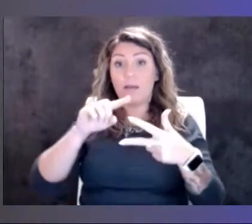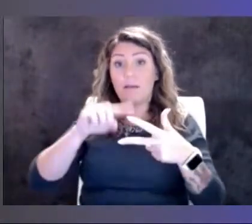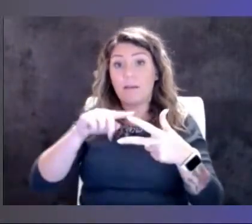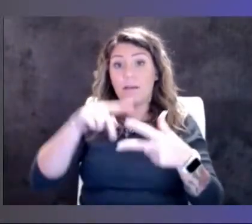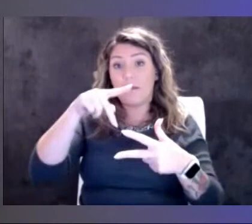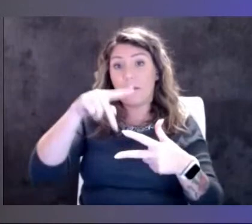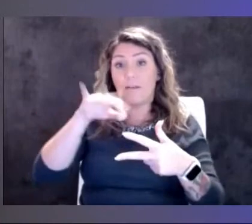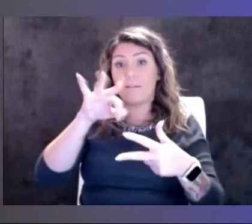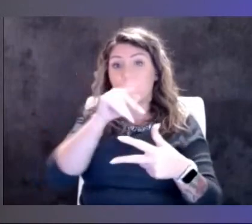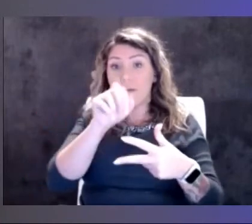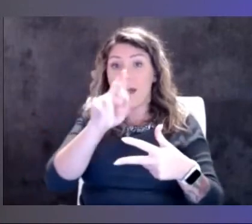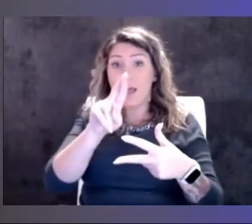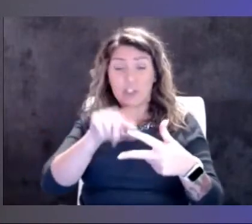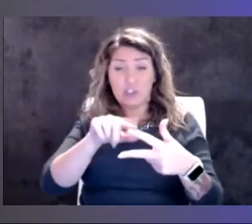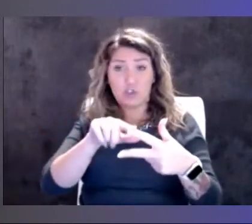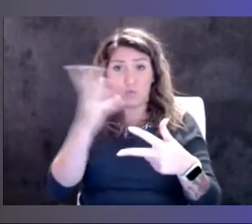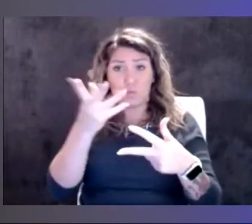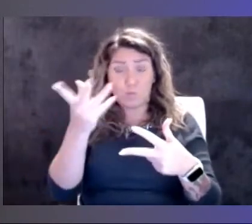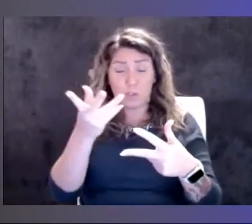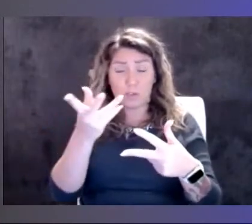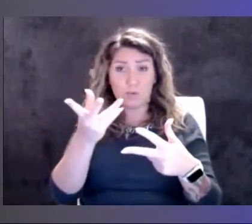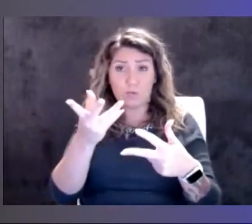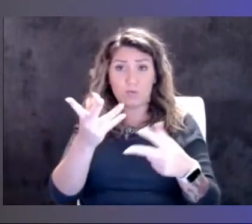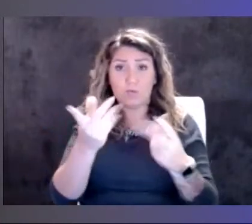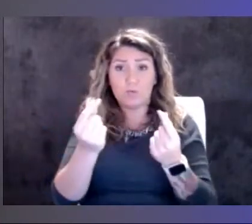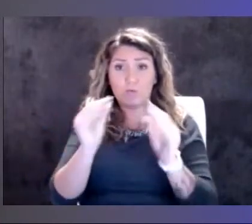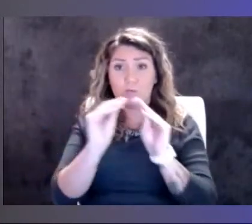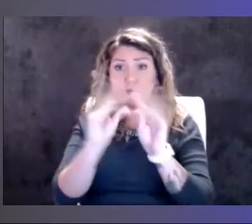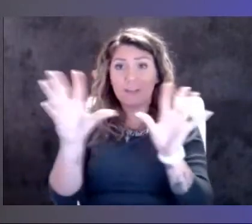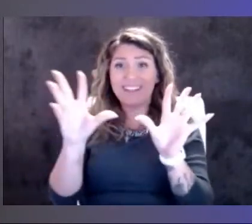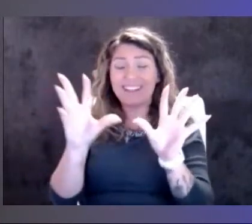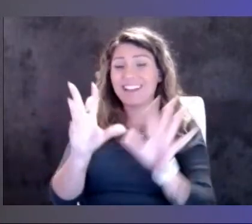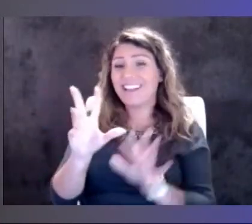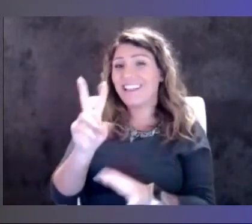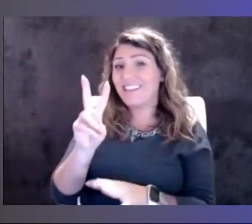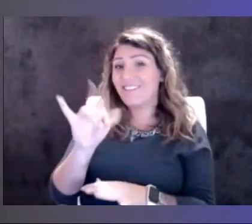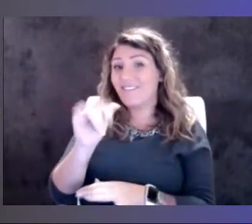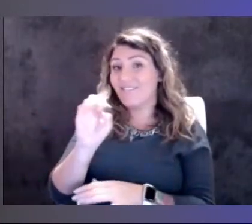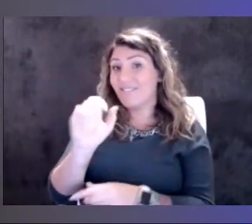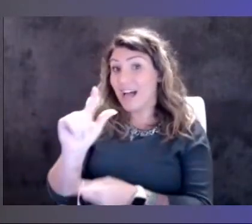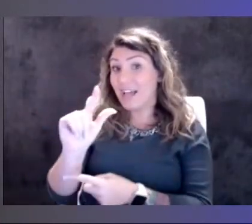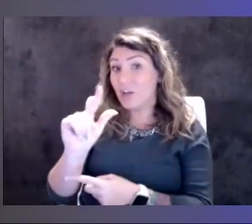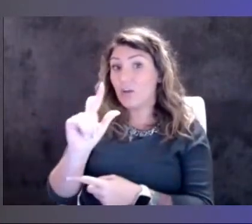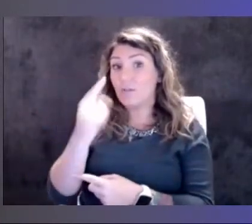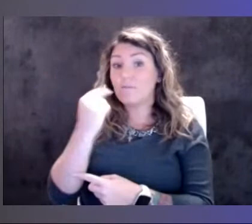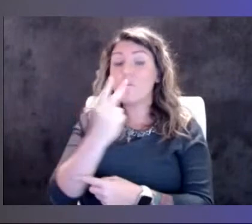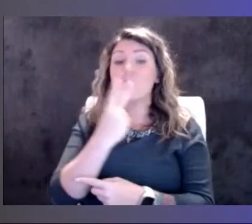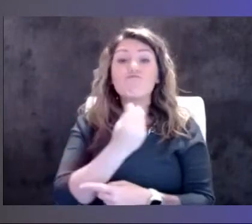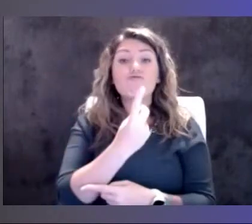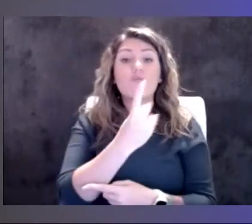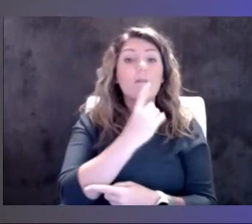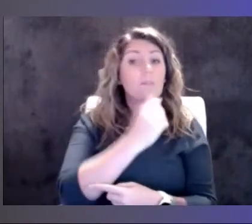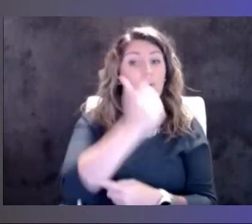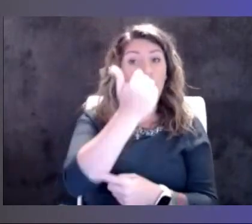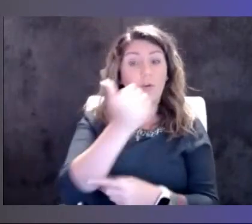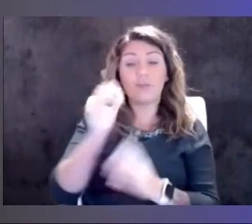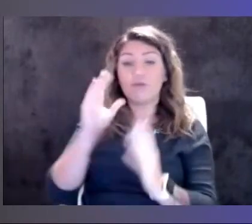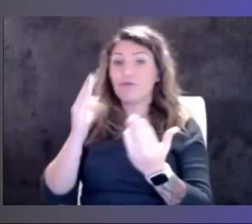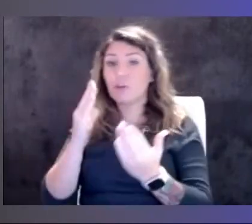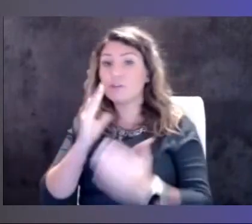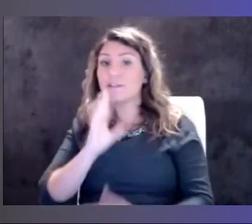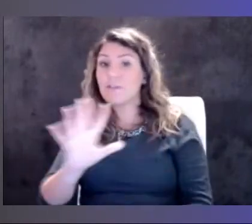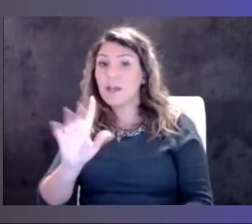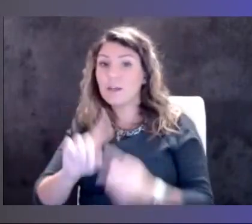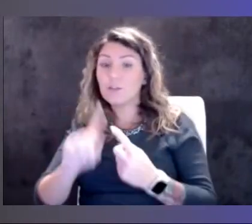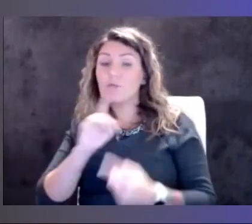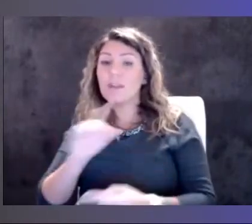mark what vial is to be used for 12 and up versus what vial is to be used for 5 to 11. They actually have different